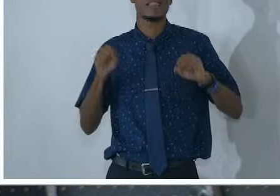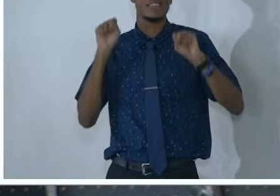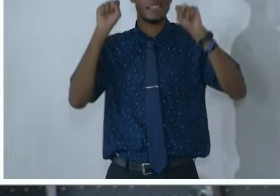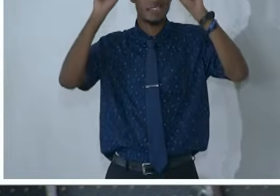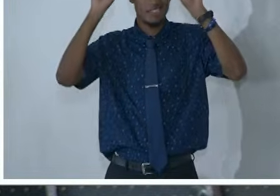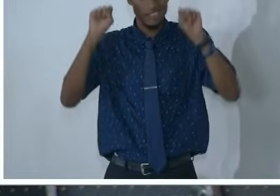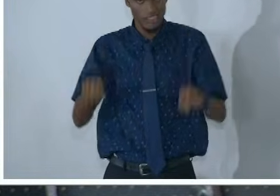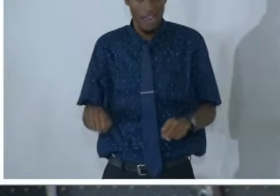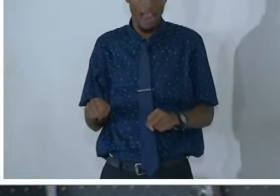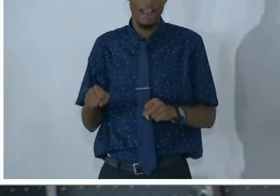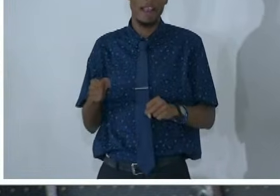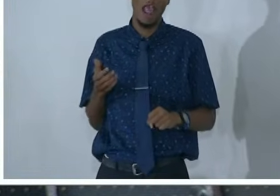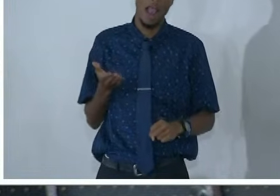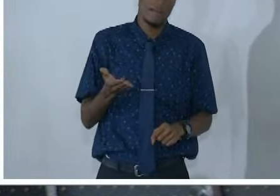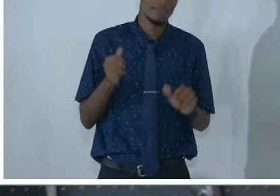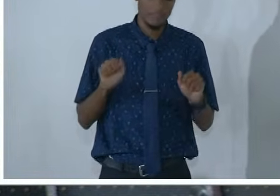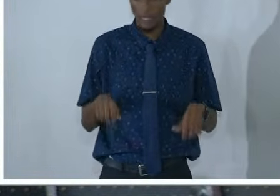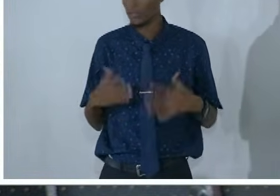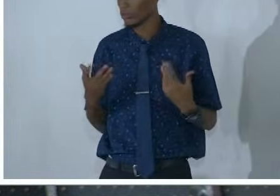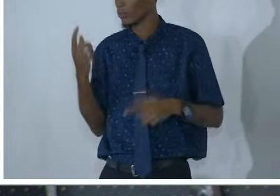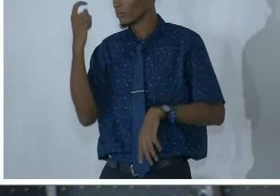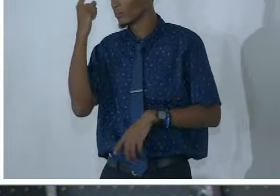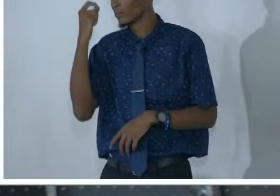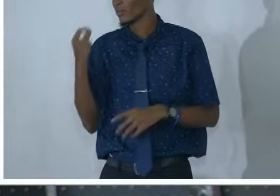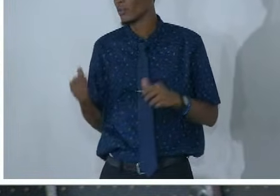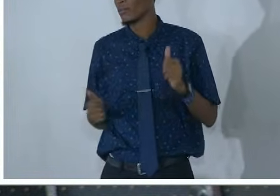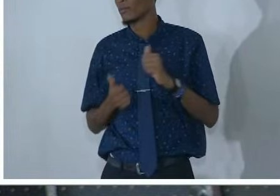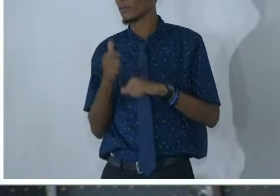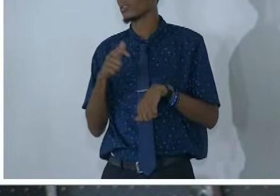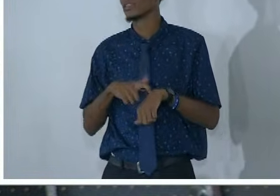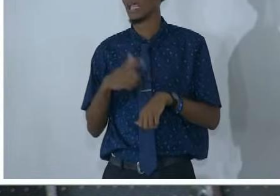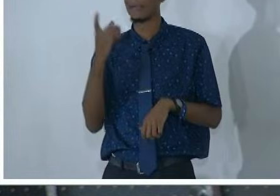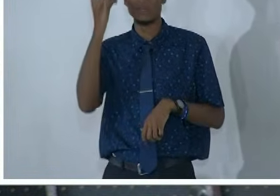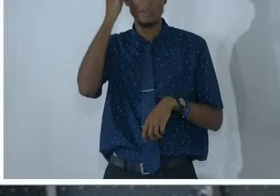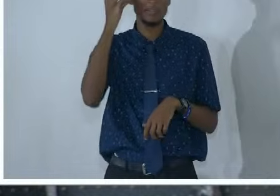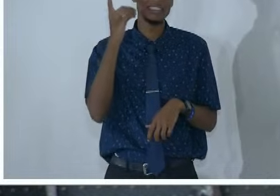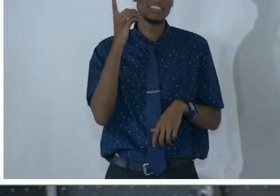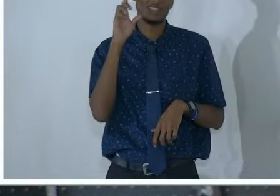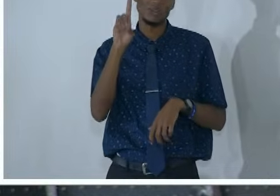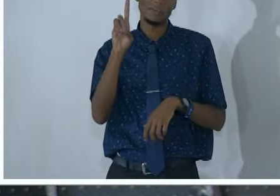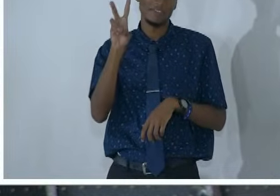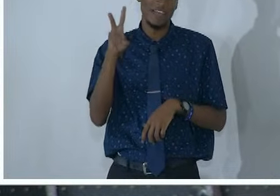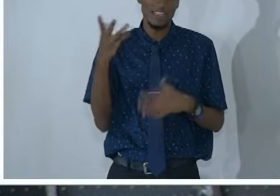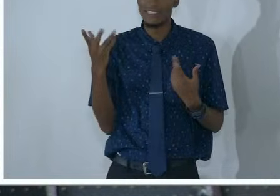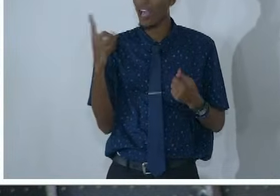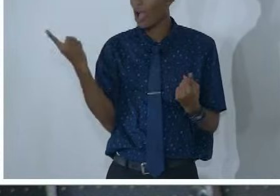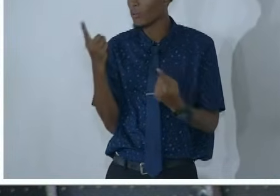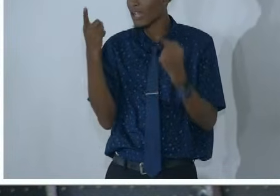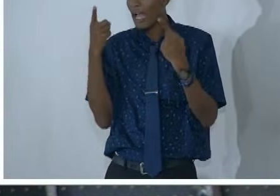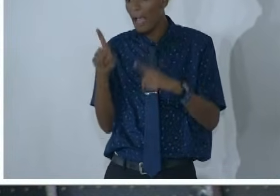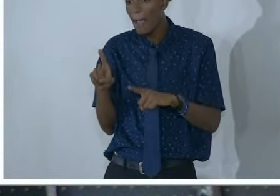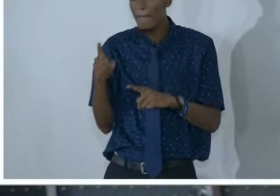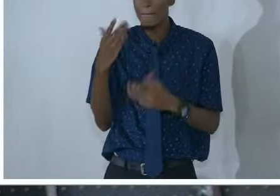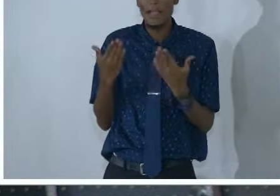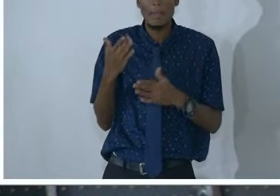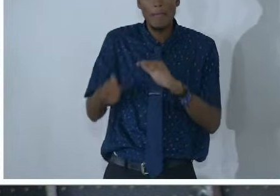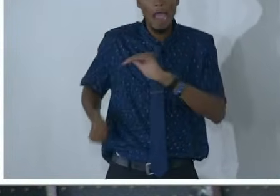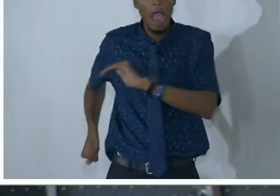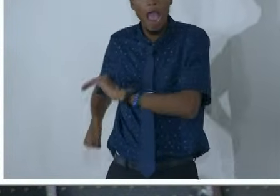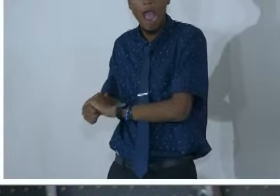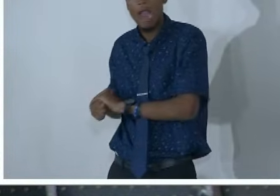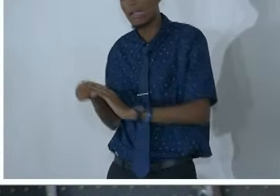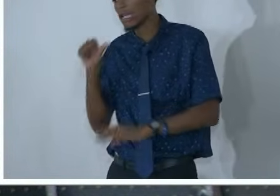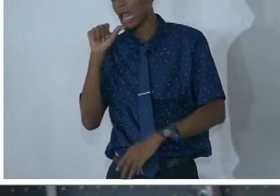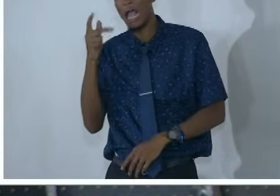While acts of domestic violence often occur behind closed doors, there are consequences that extend far beyond the